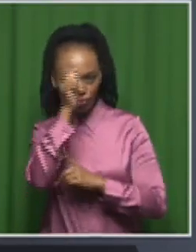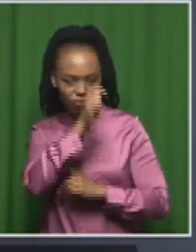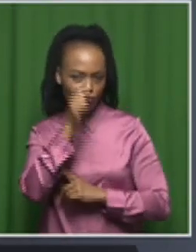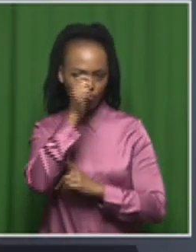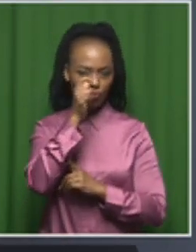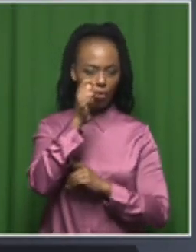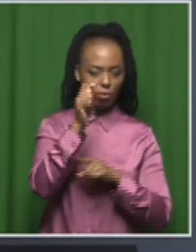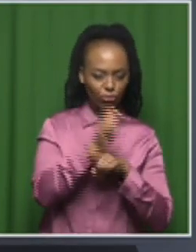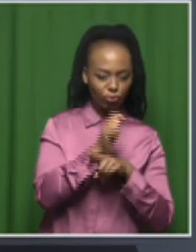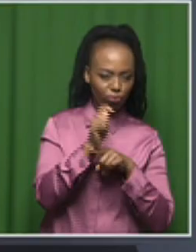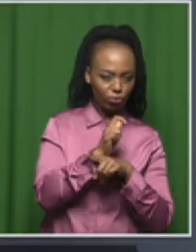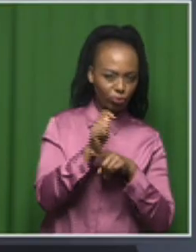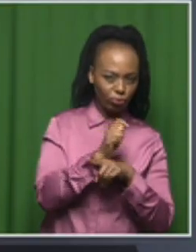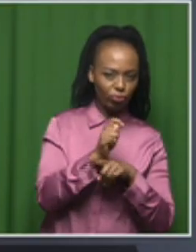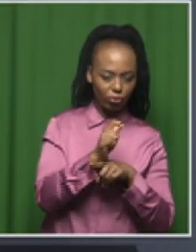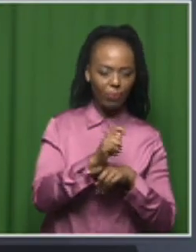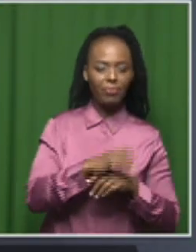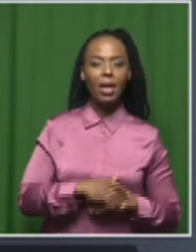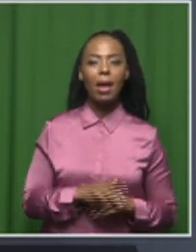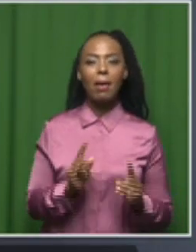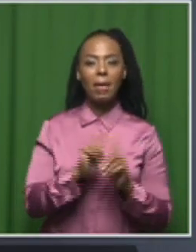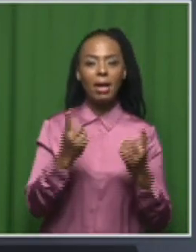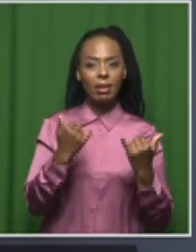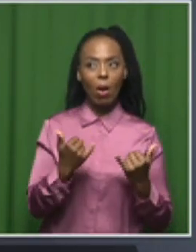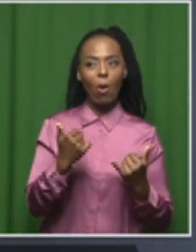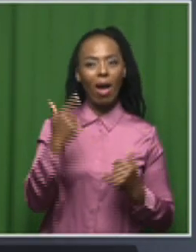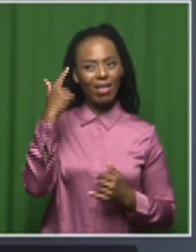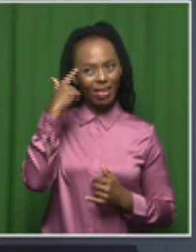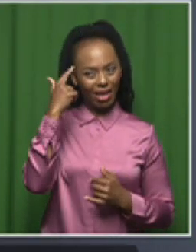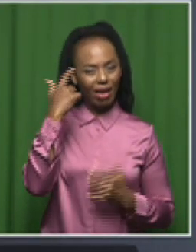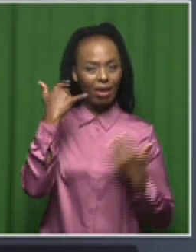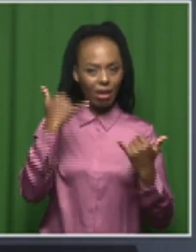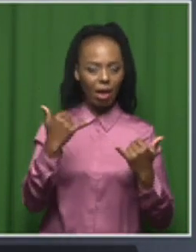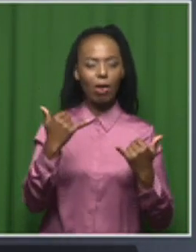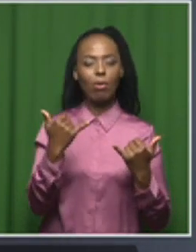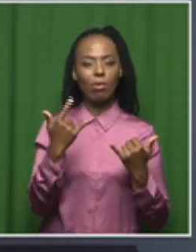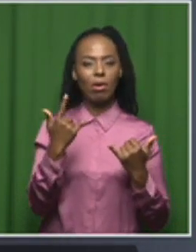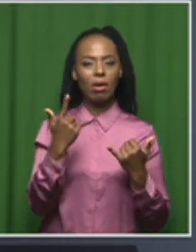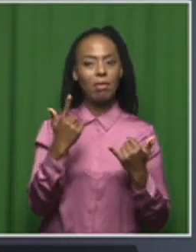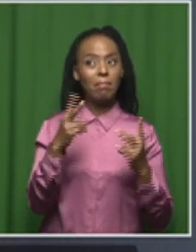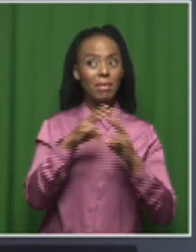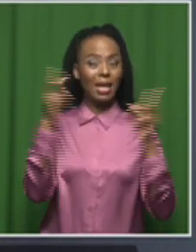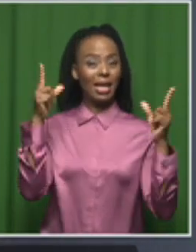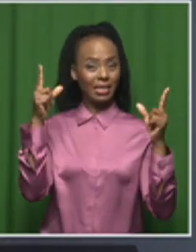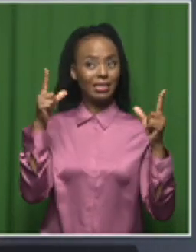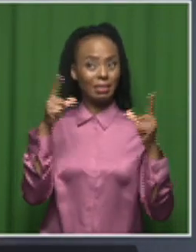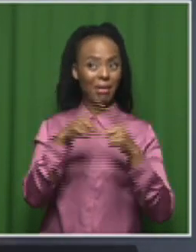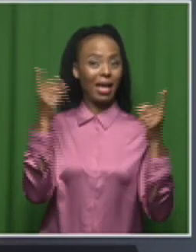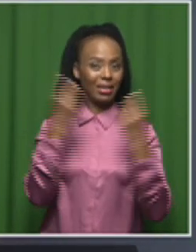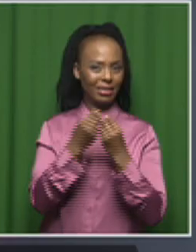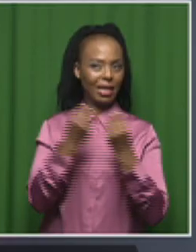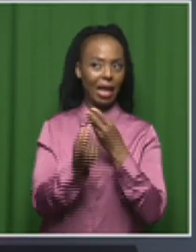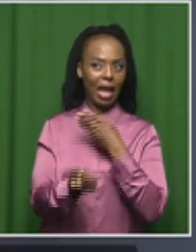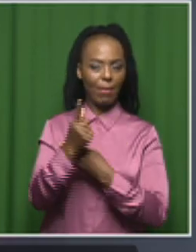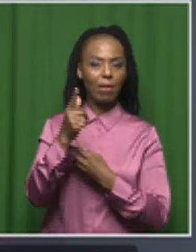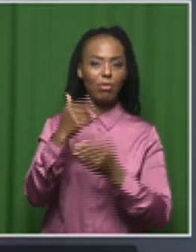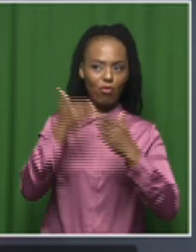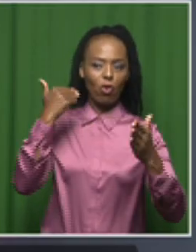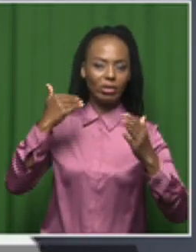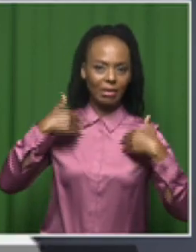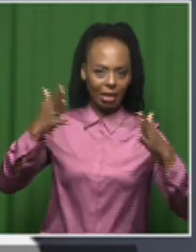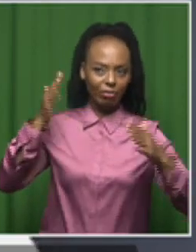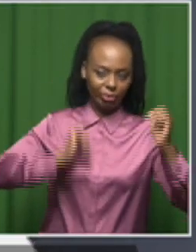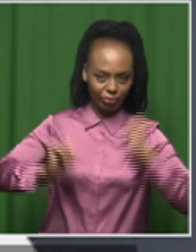for me, I think the biggest laughs happen behind the scenes and between my fellow